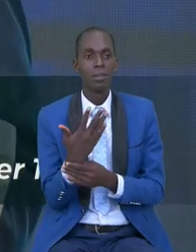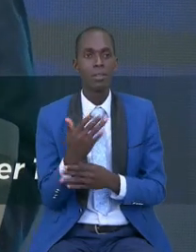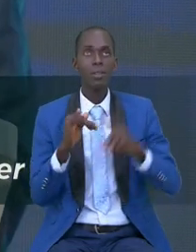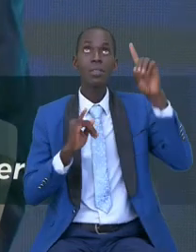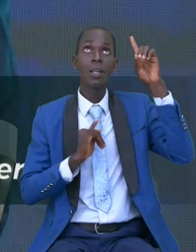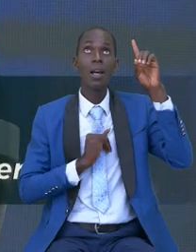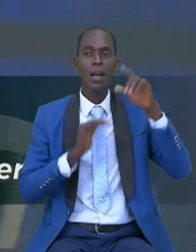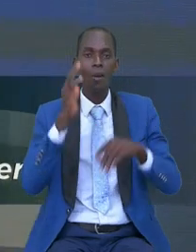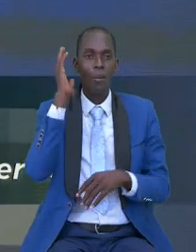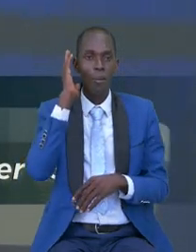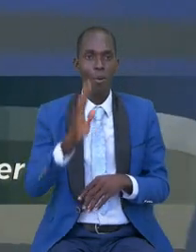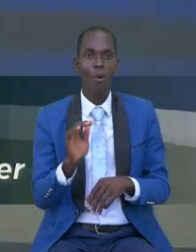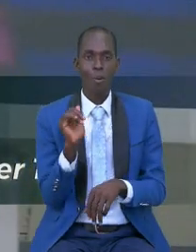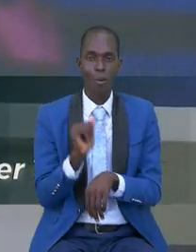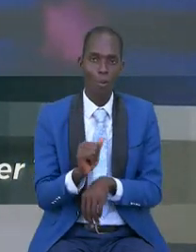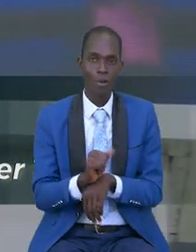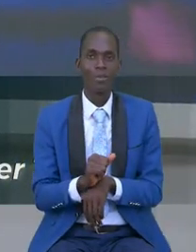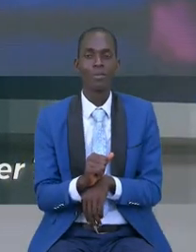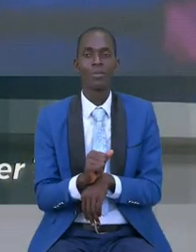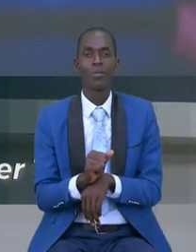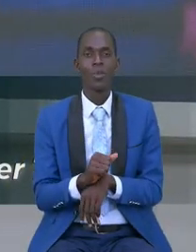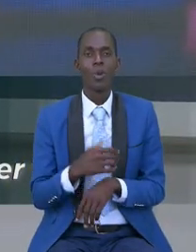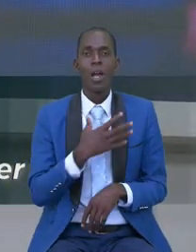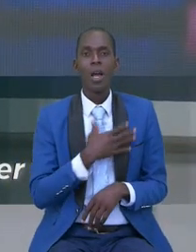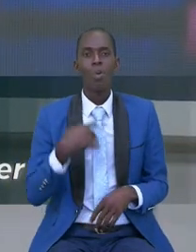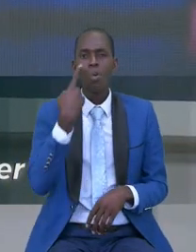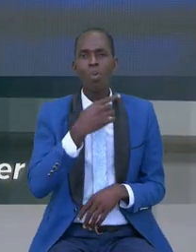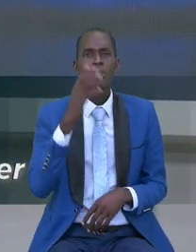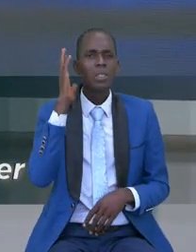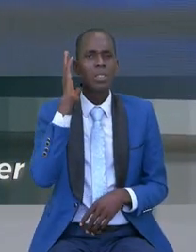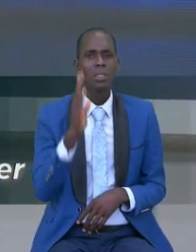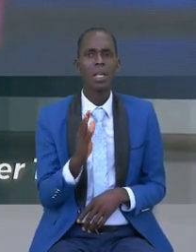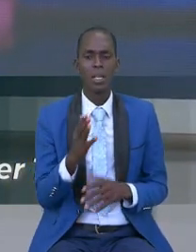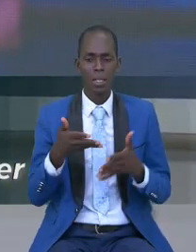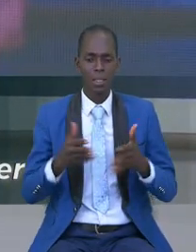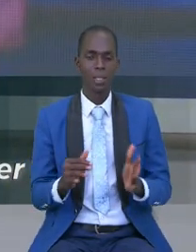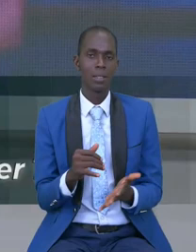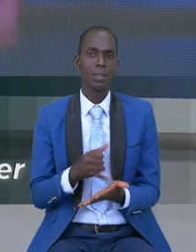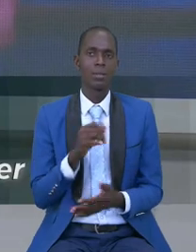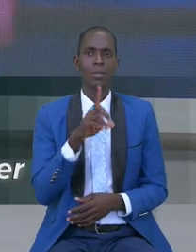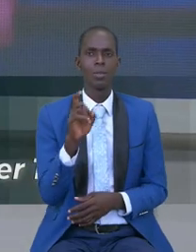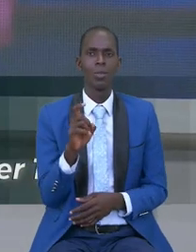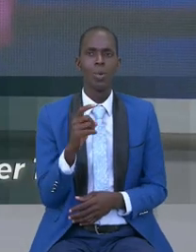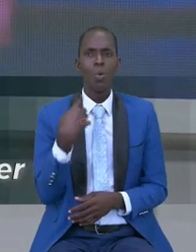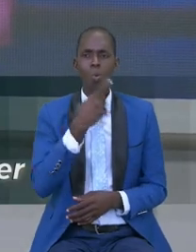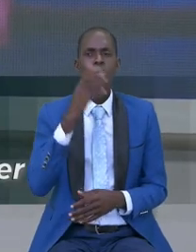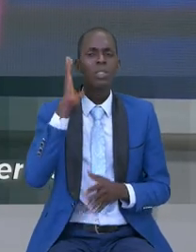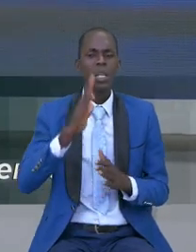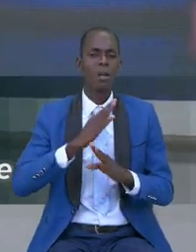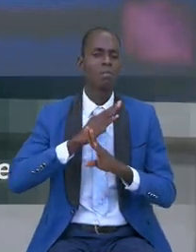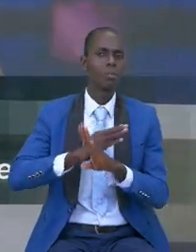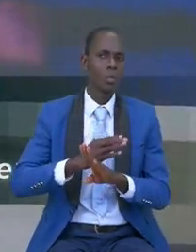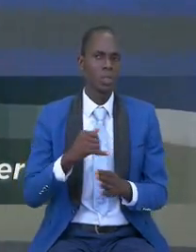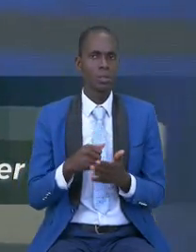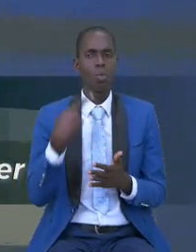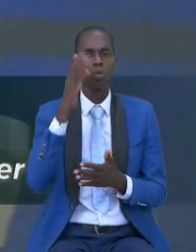I will work, and who shall let it? Who shall hinder it? God